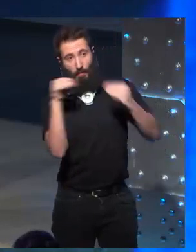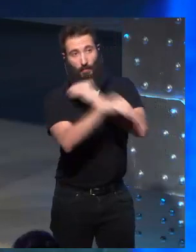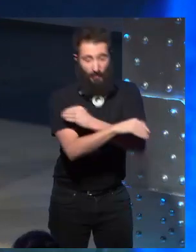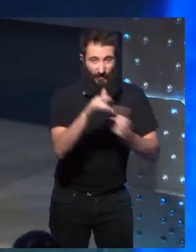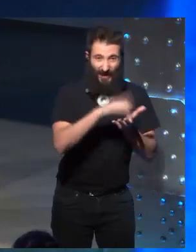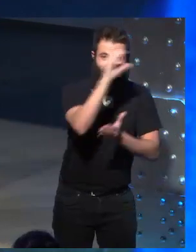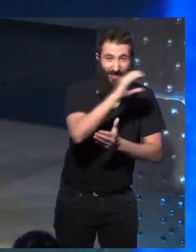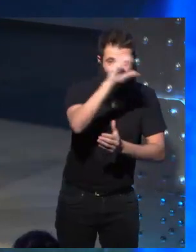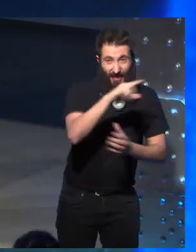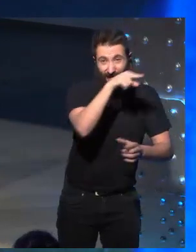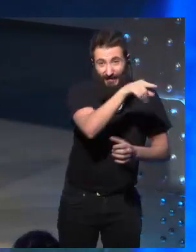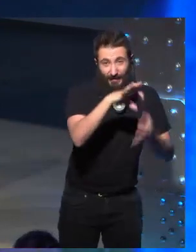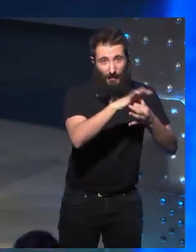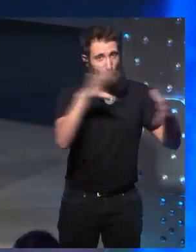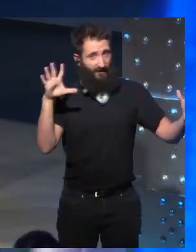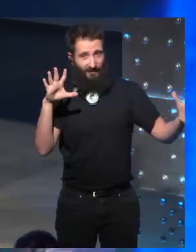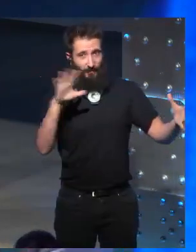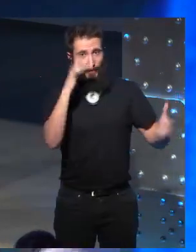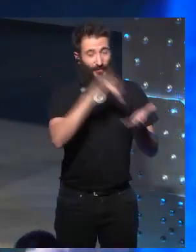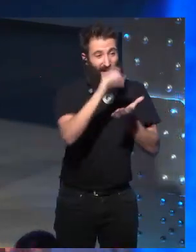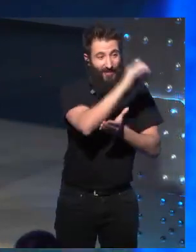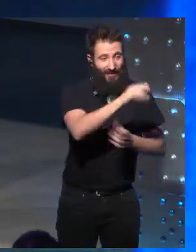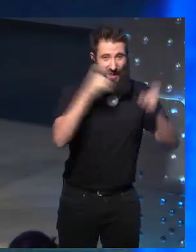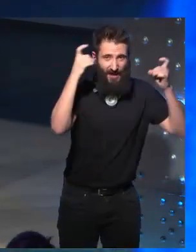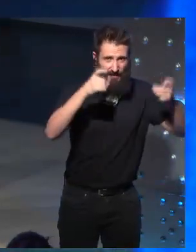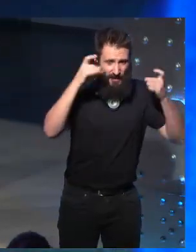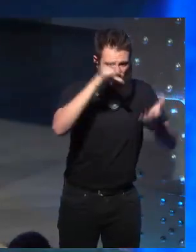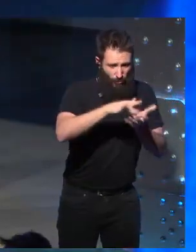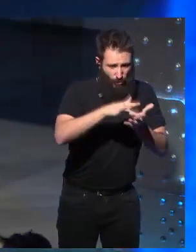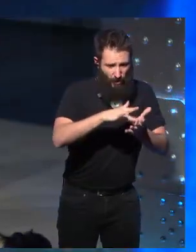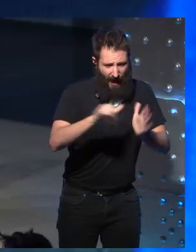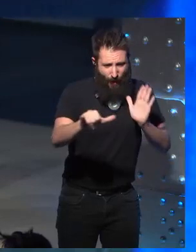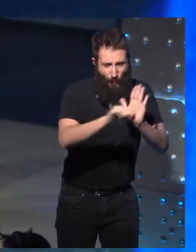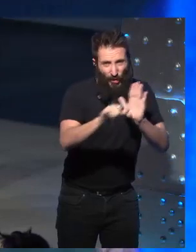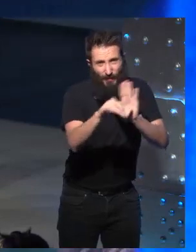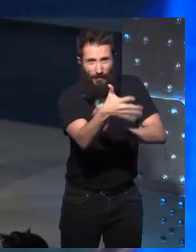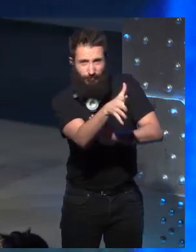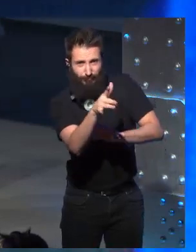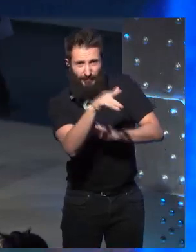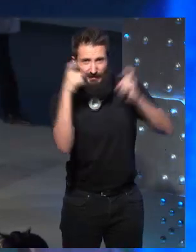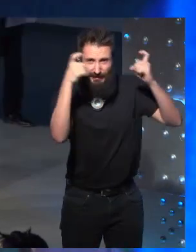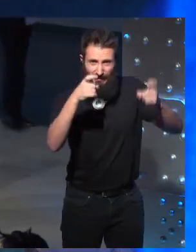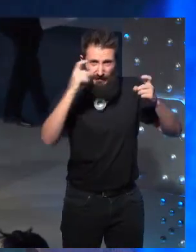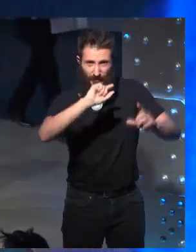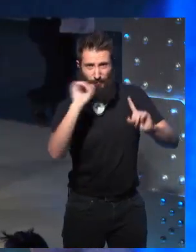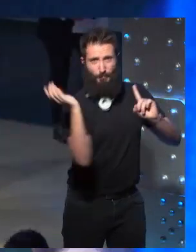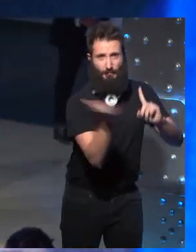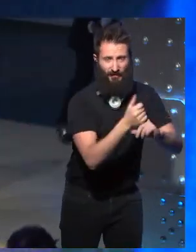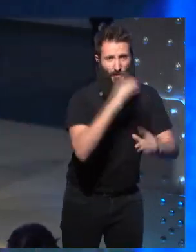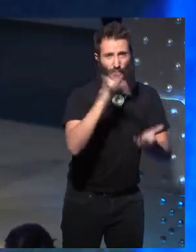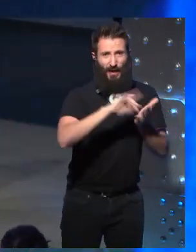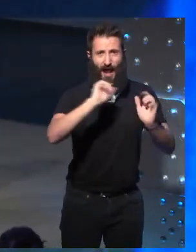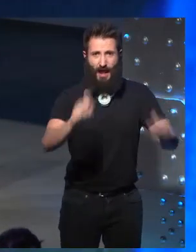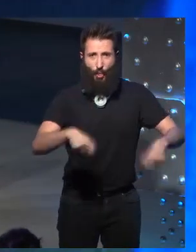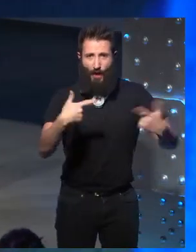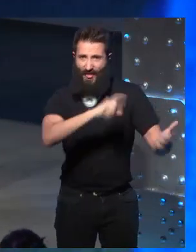is about trying to find the best approximation to the laws of nature.